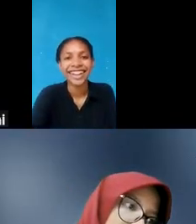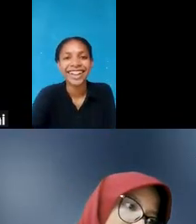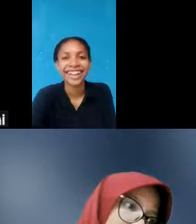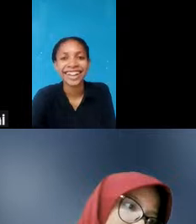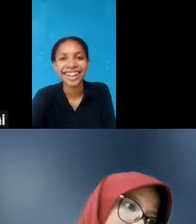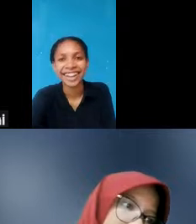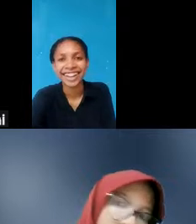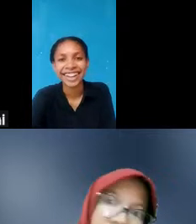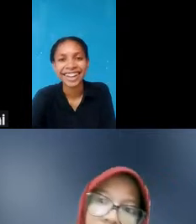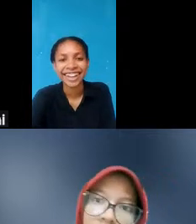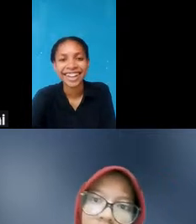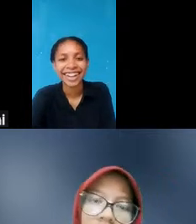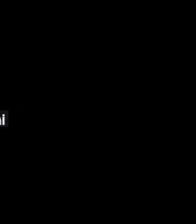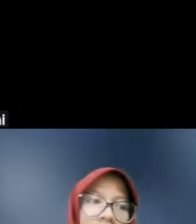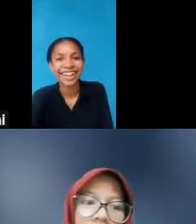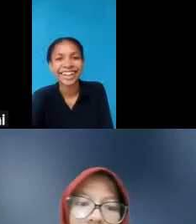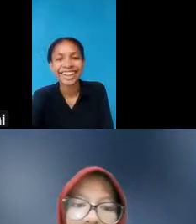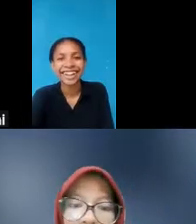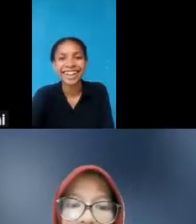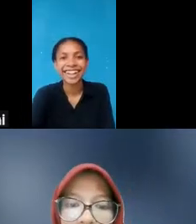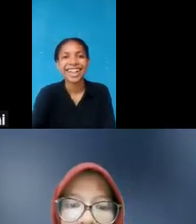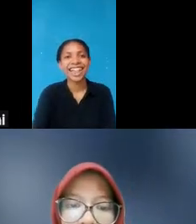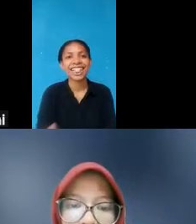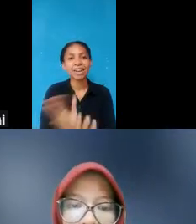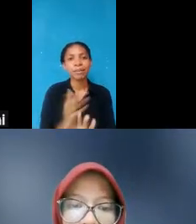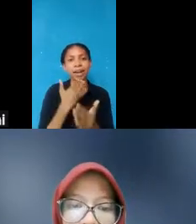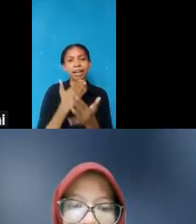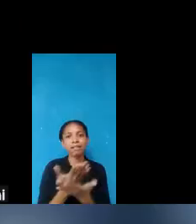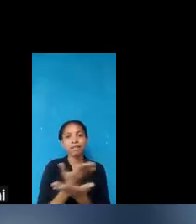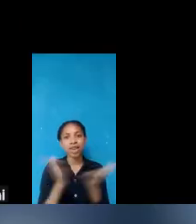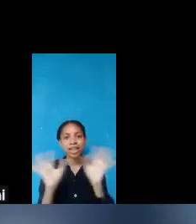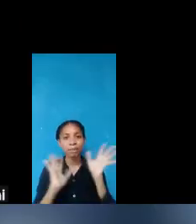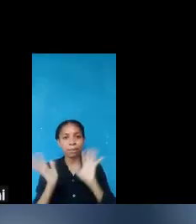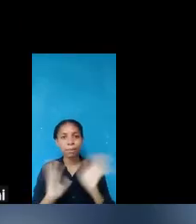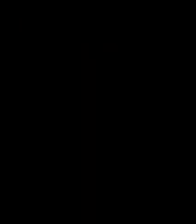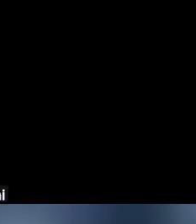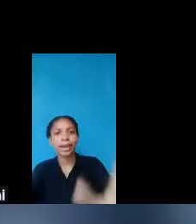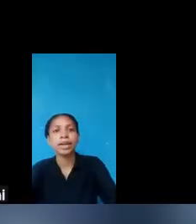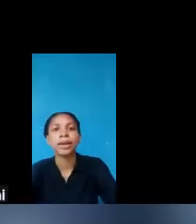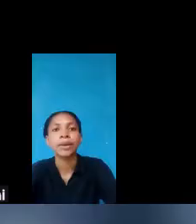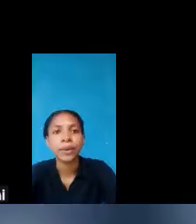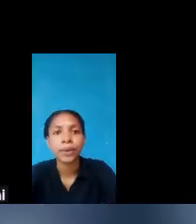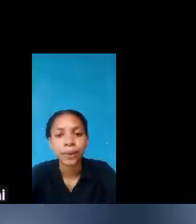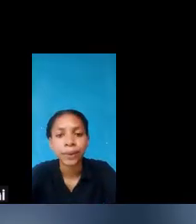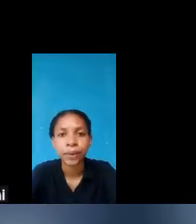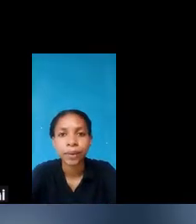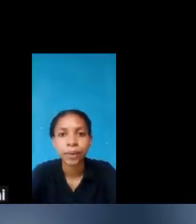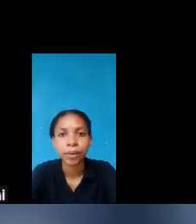Professor. Thank you, Professor. Thank you. See you next month.